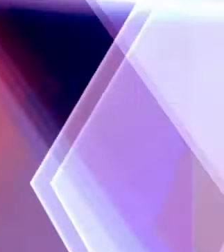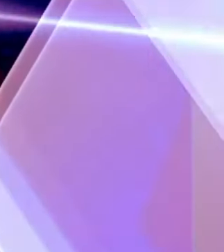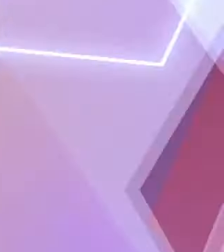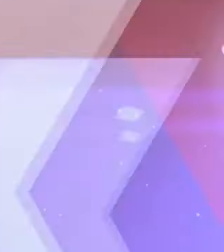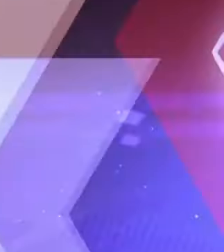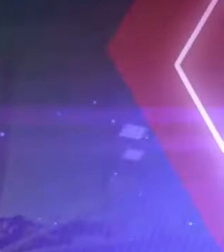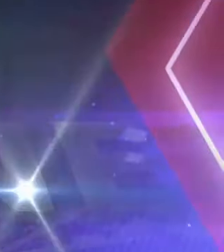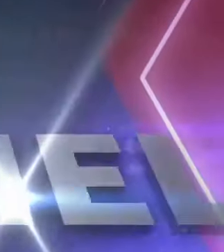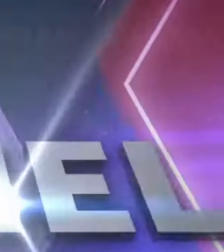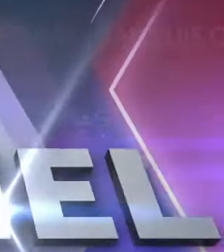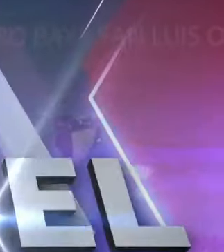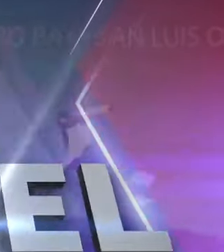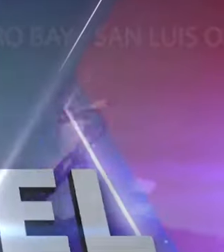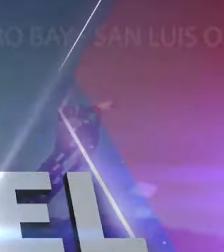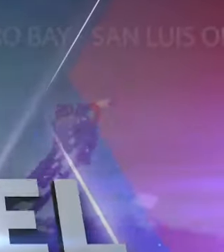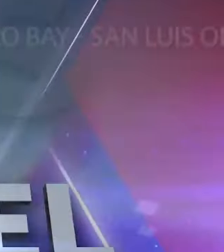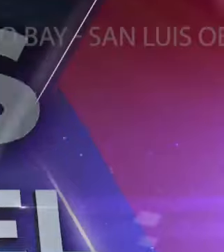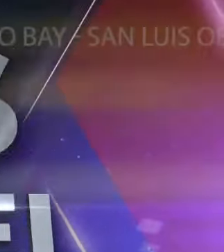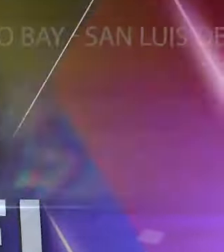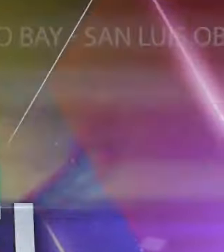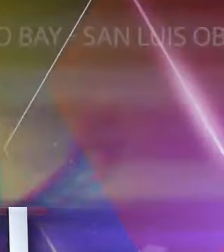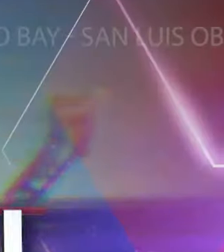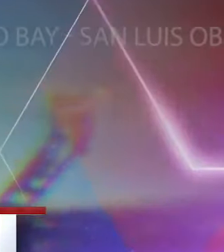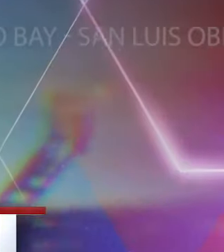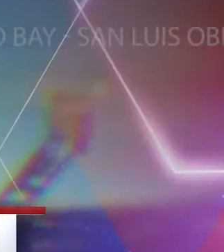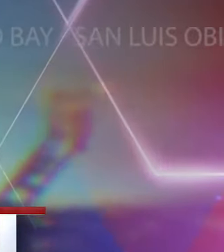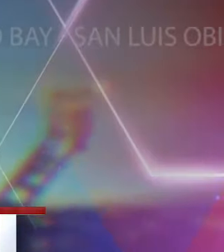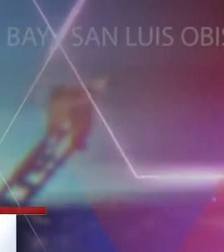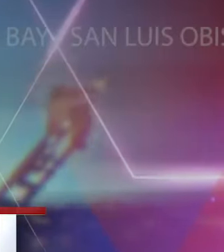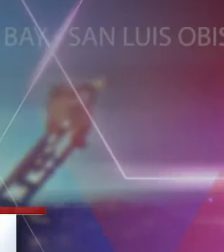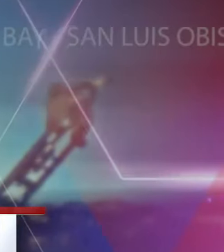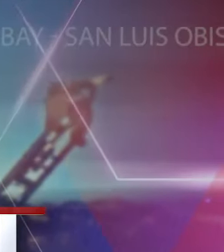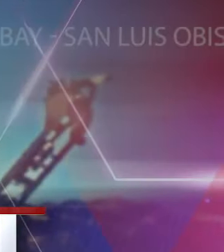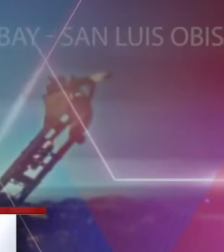Live breaking news from your local news channel.